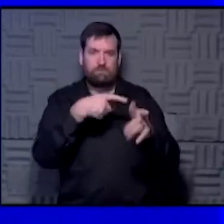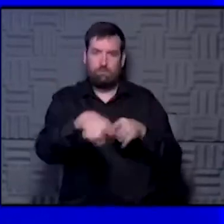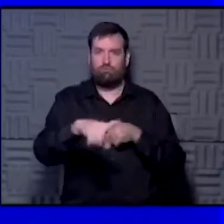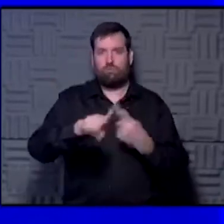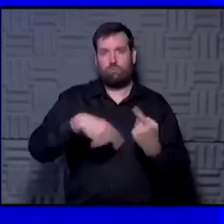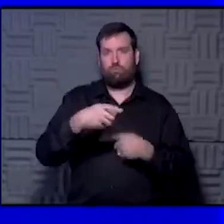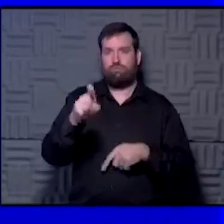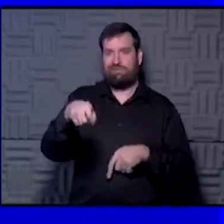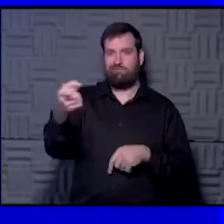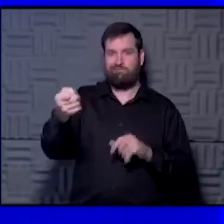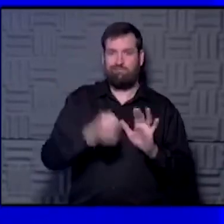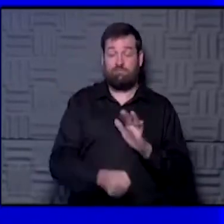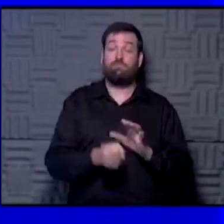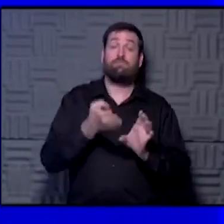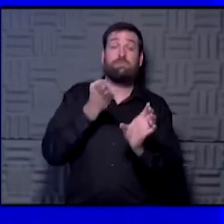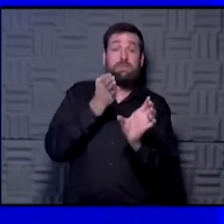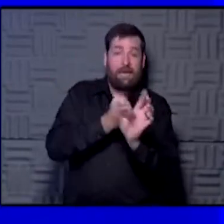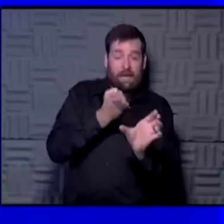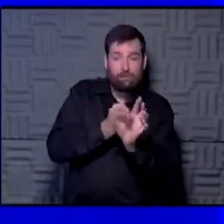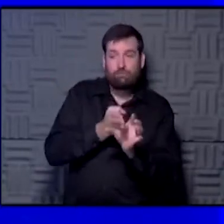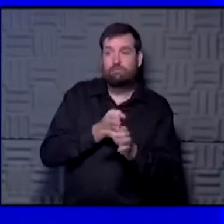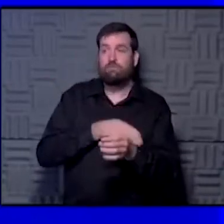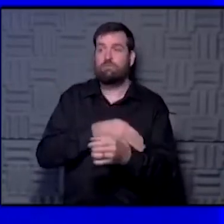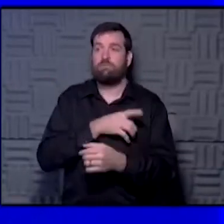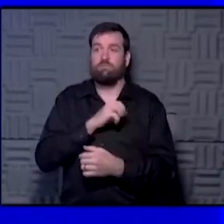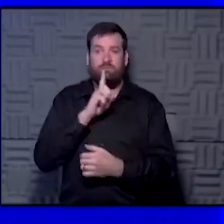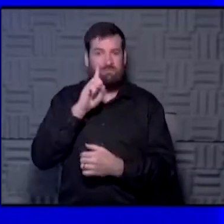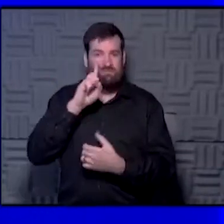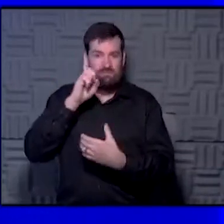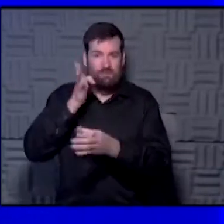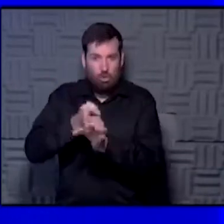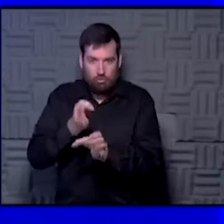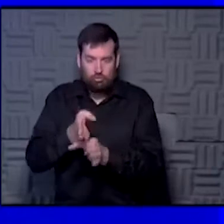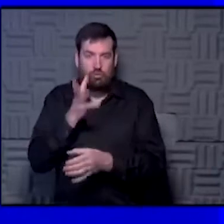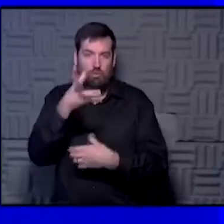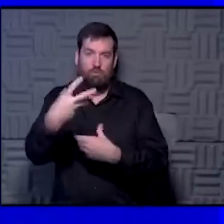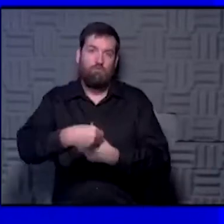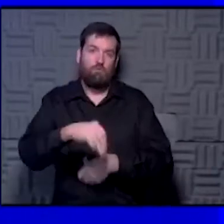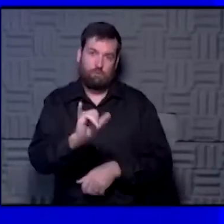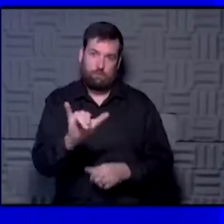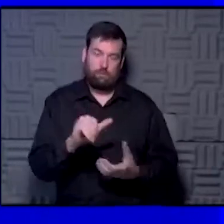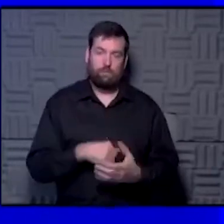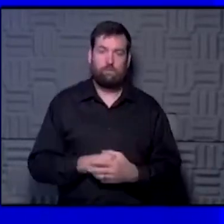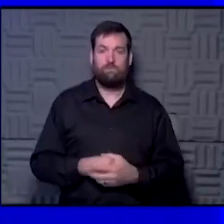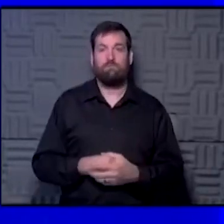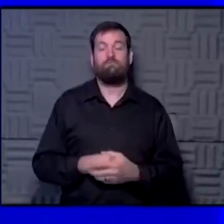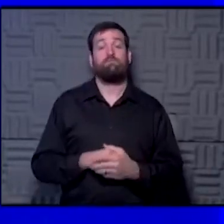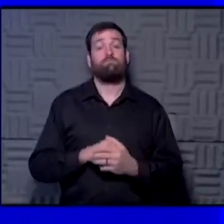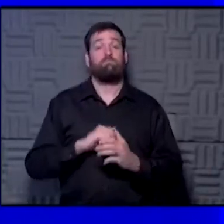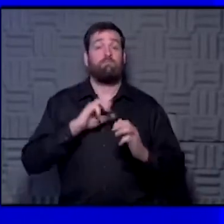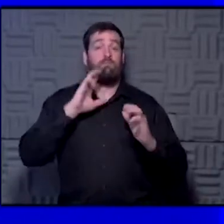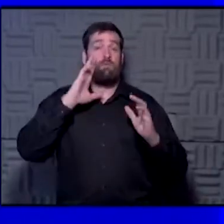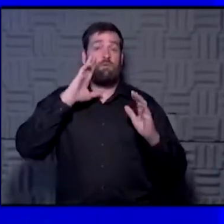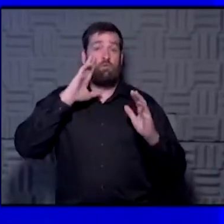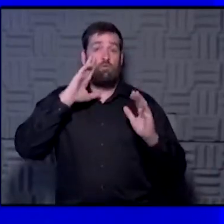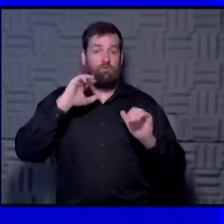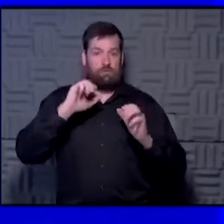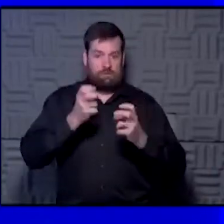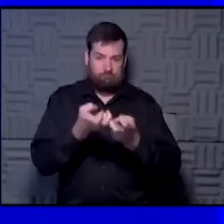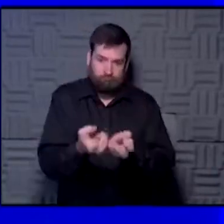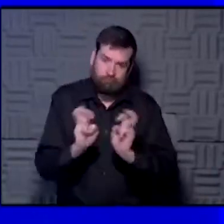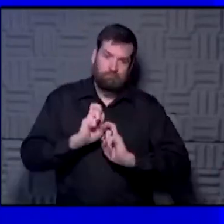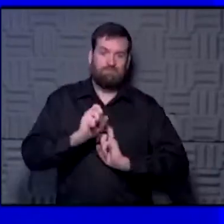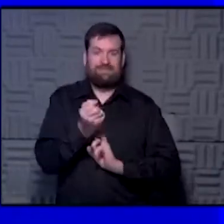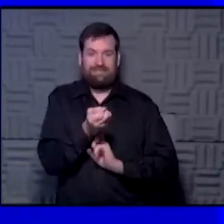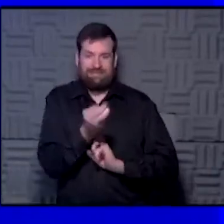needed. Psychiatry and psychology will definitely be involved as well. So we are going to hopefully have this